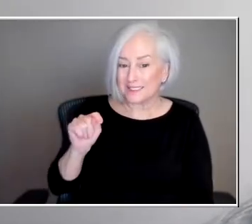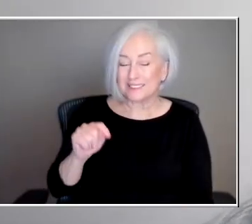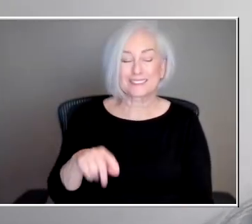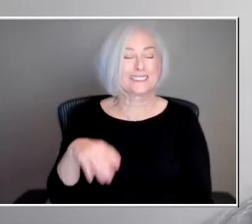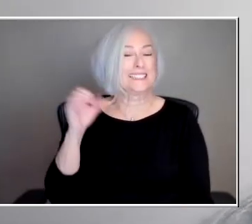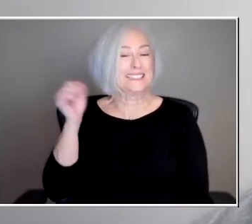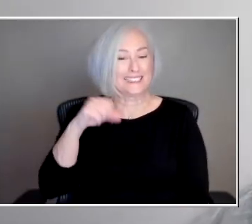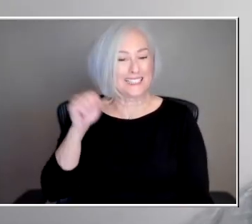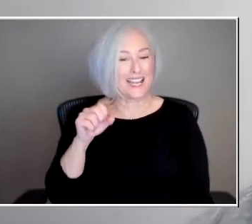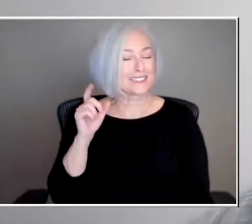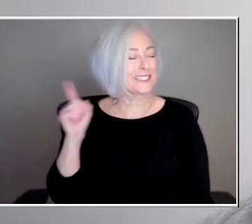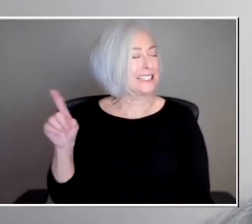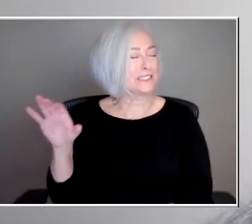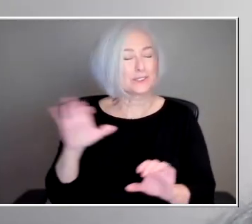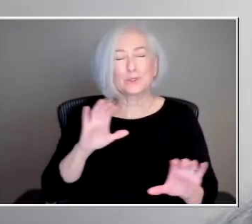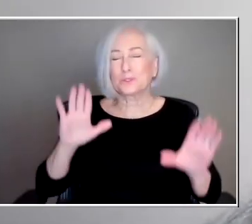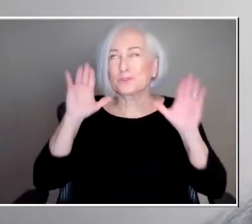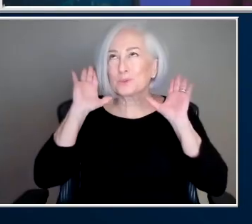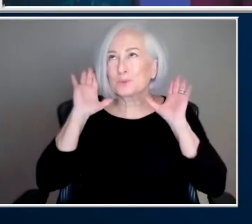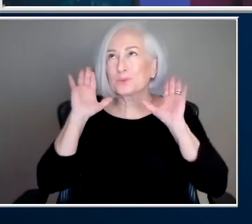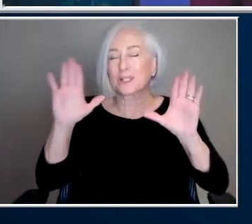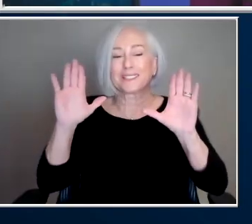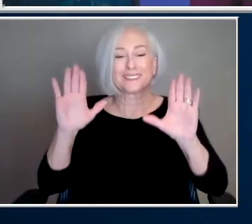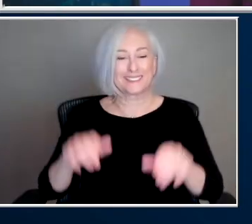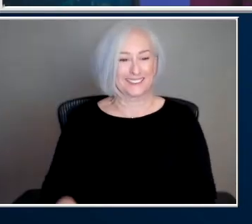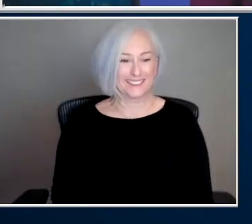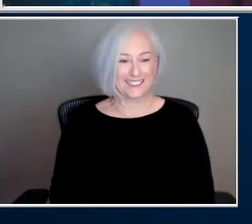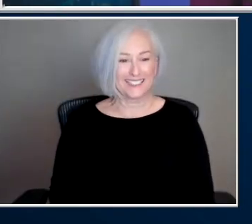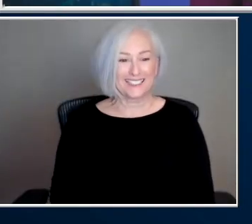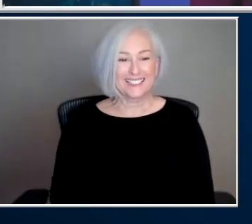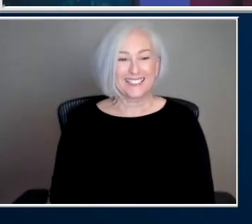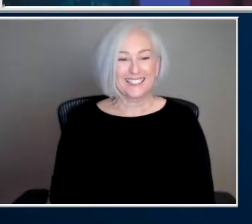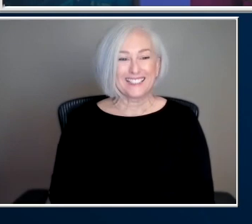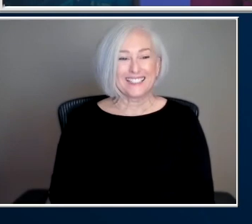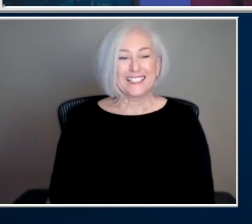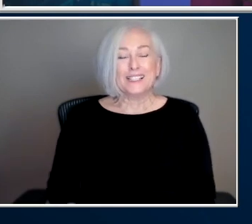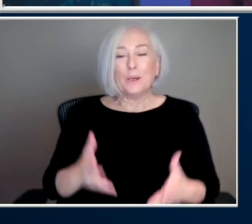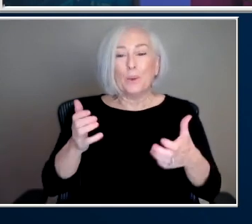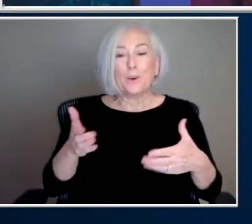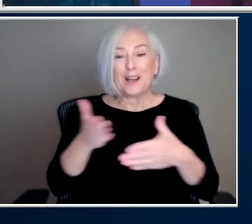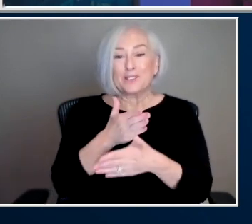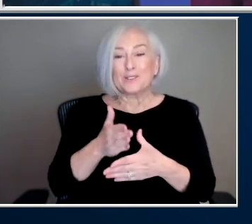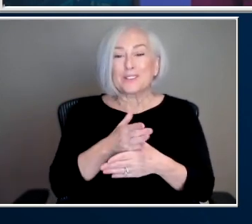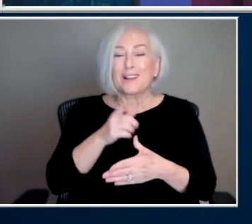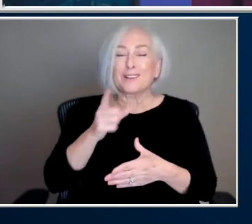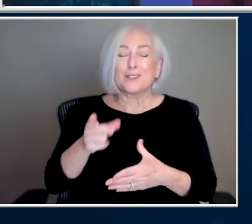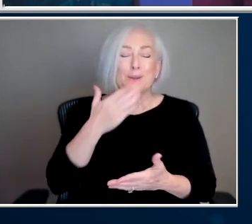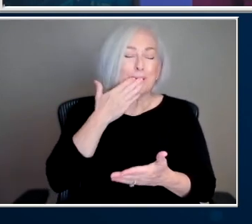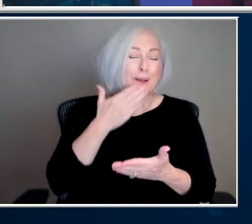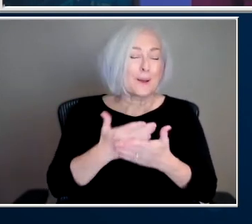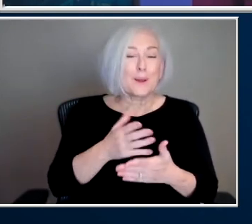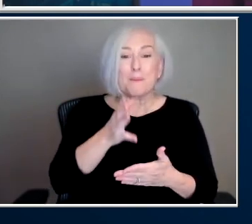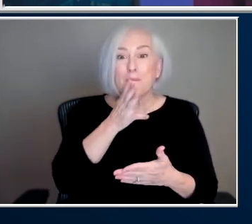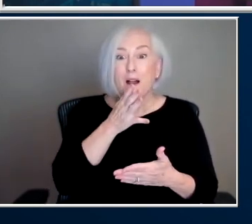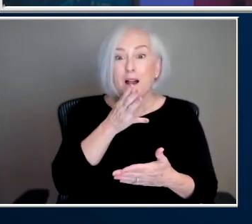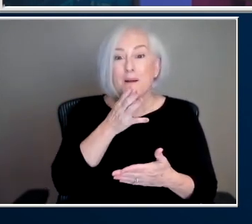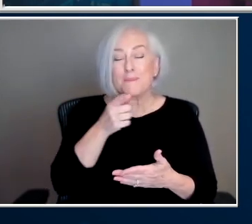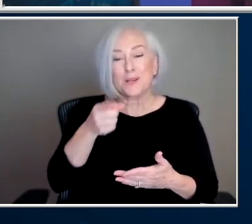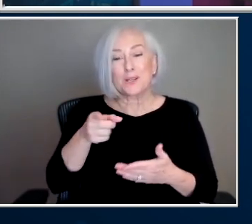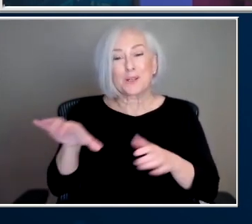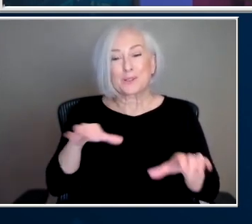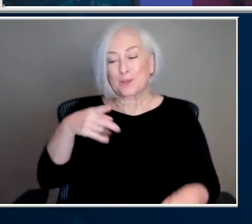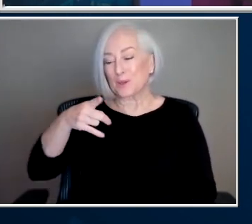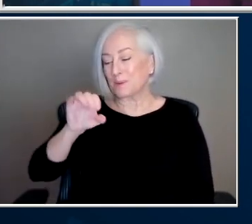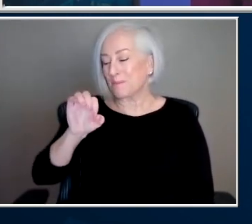Yes, and he's doing phenomenal. And you're actually, we want to share with our viewers, you're such a good mama. You're doing this podcast because this newscast, because you